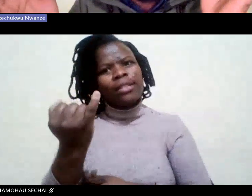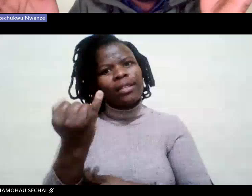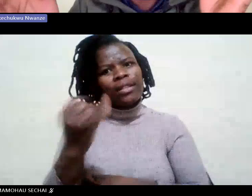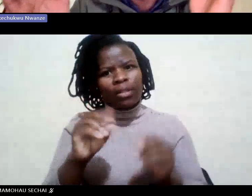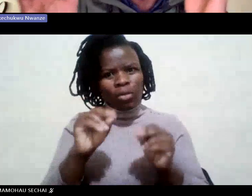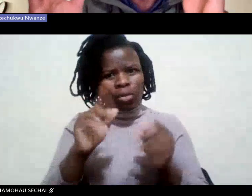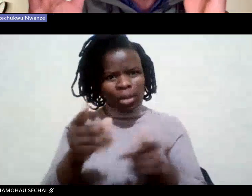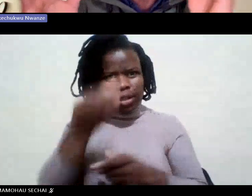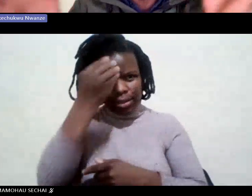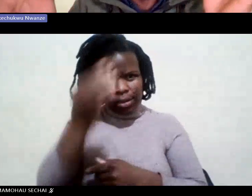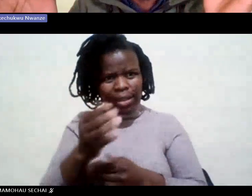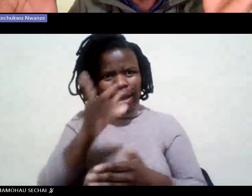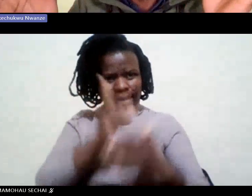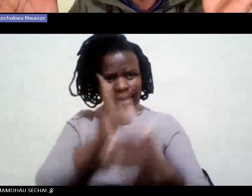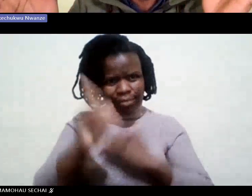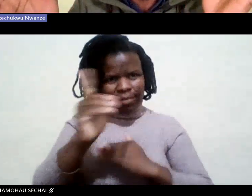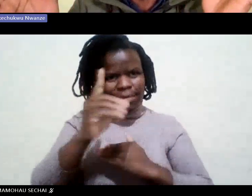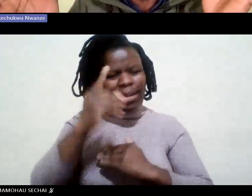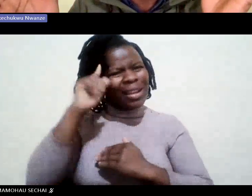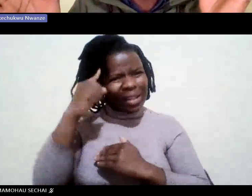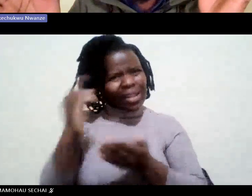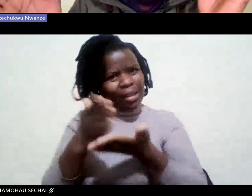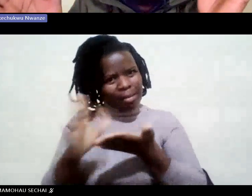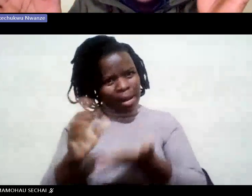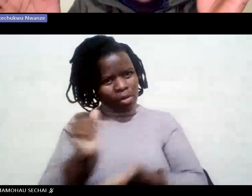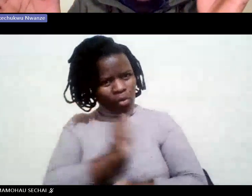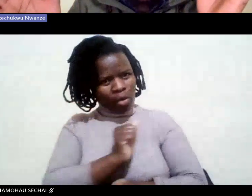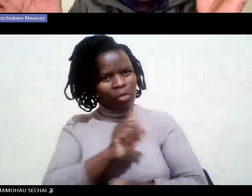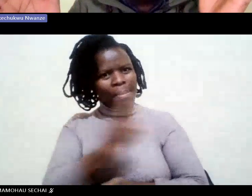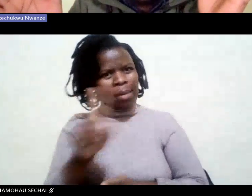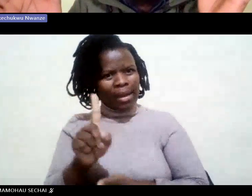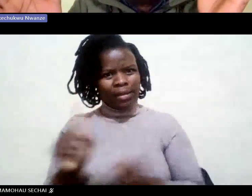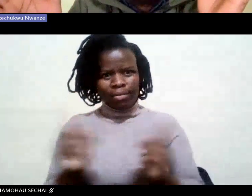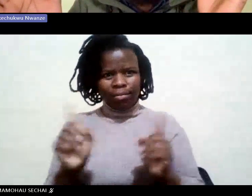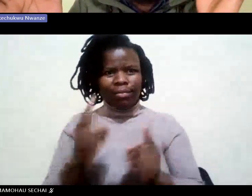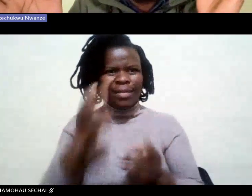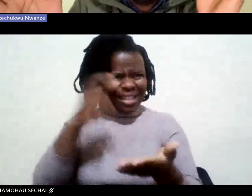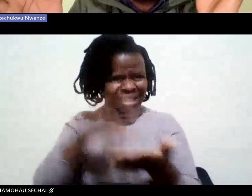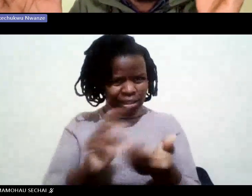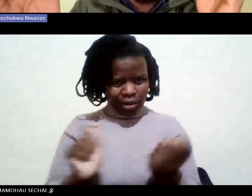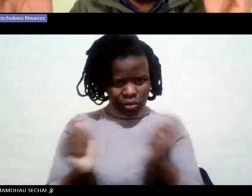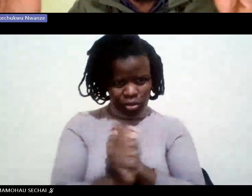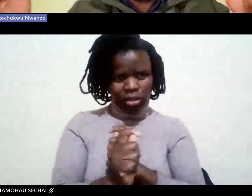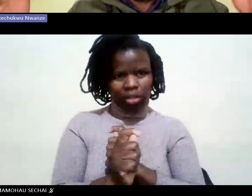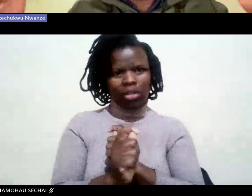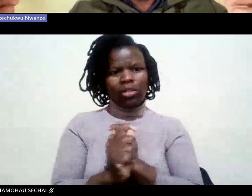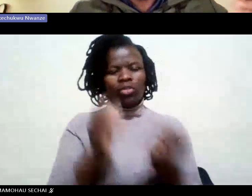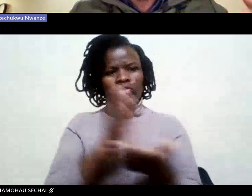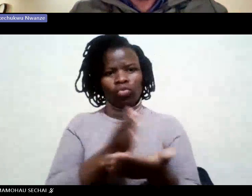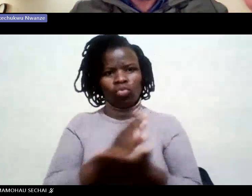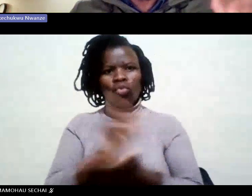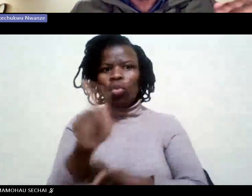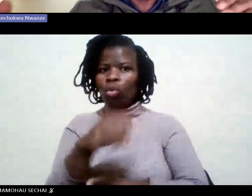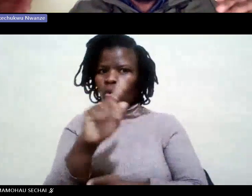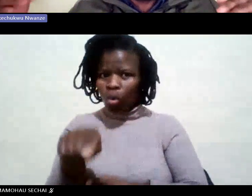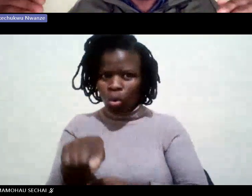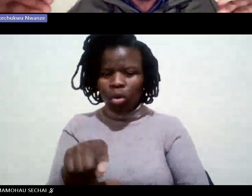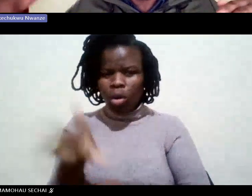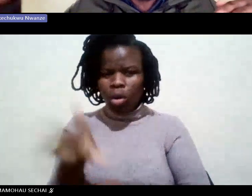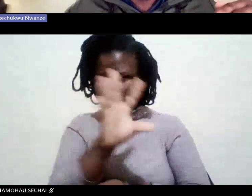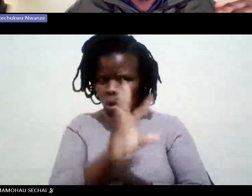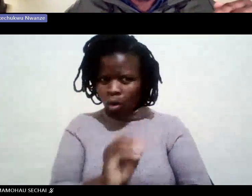perfect, that, oh, there's nothing we need to change anymore, that is very wrong. That would be very wrong. You know, the way I see it, every